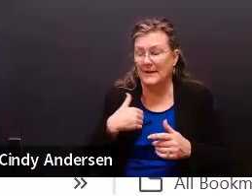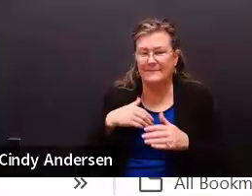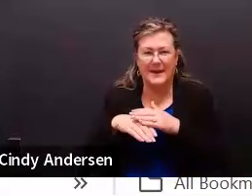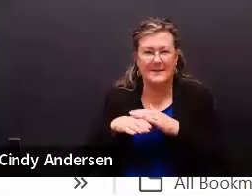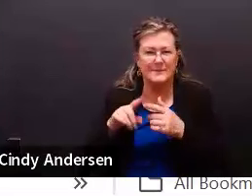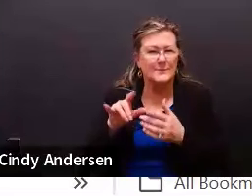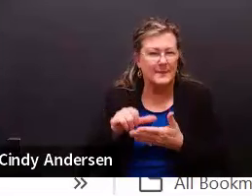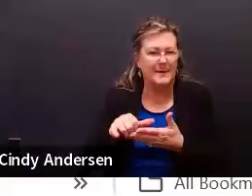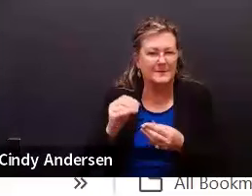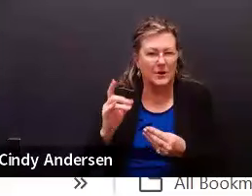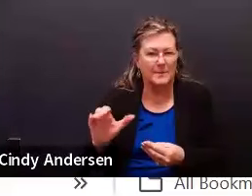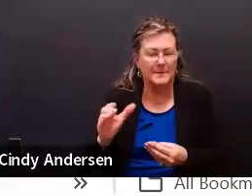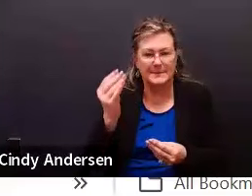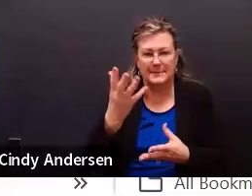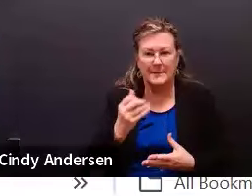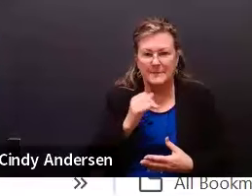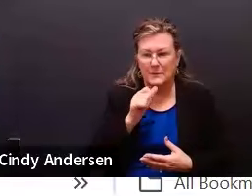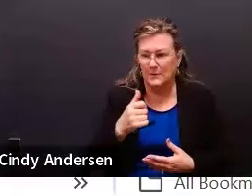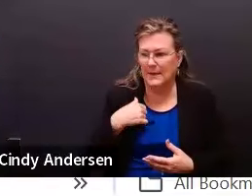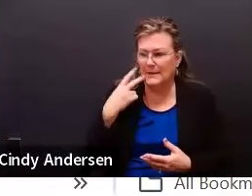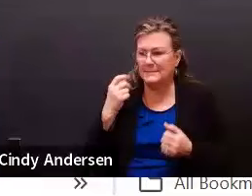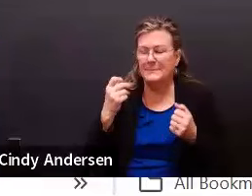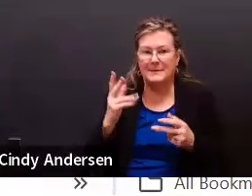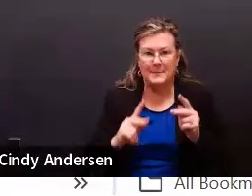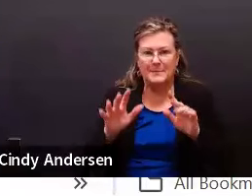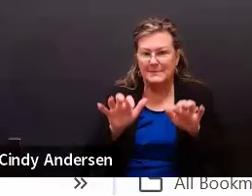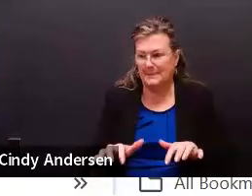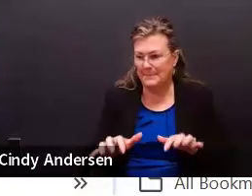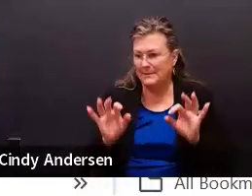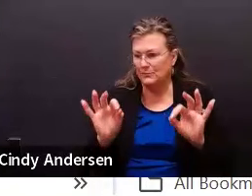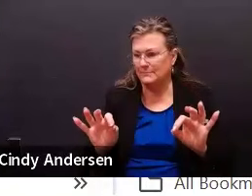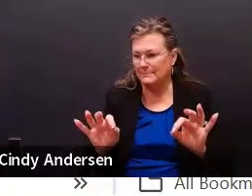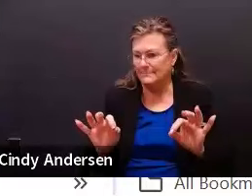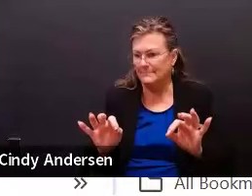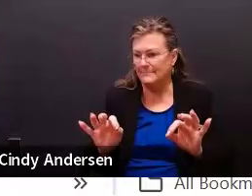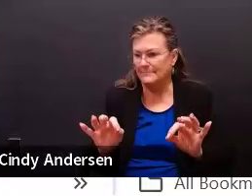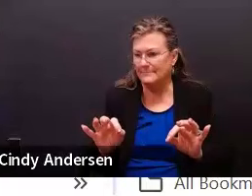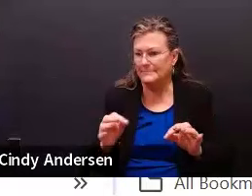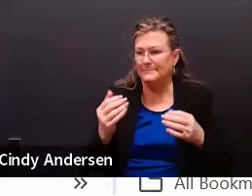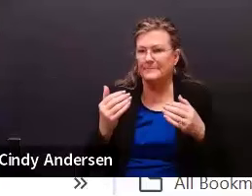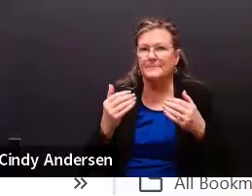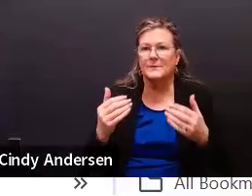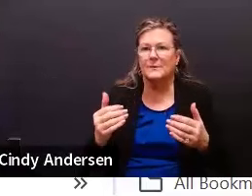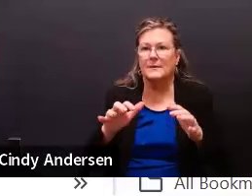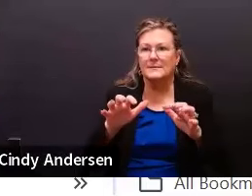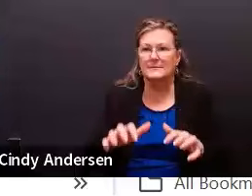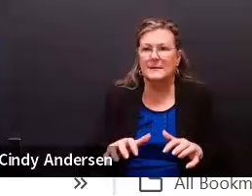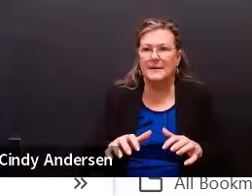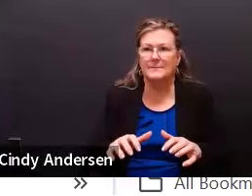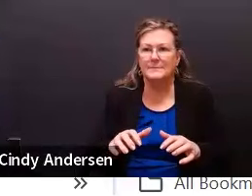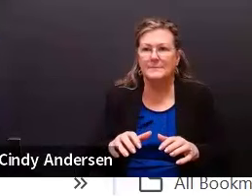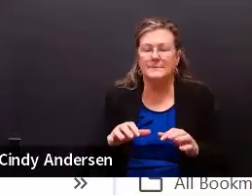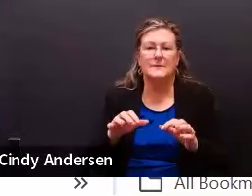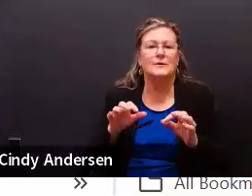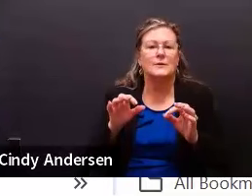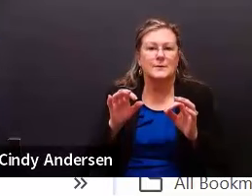access to it. Let me know if you don't, but I see a lot of people in there, so that's a good sign. And just go ahead and type in. That's perfect.